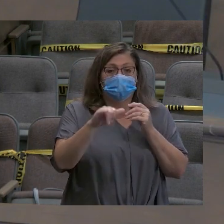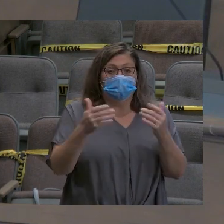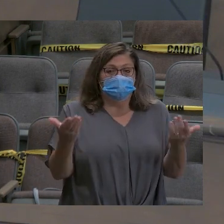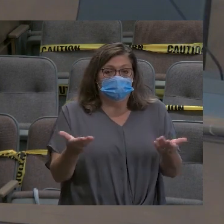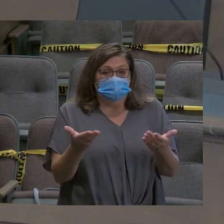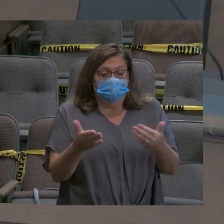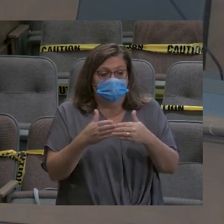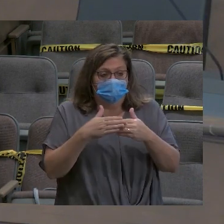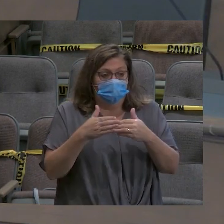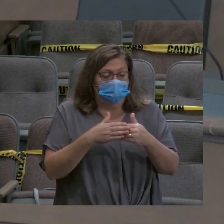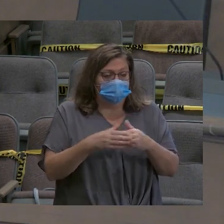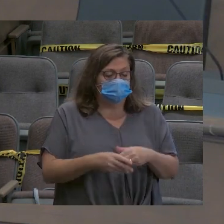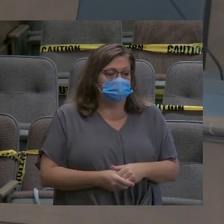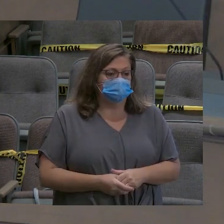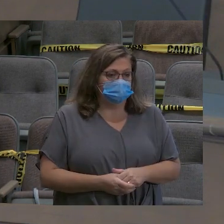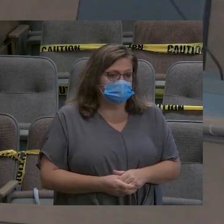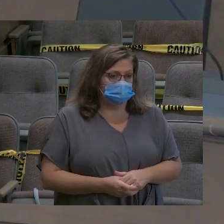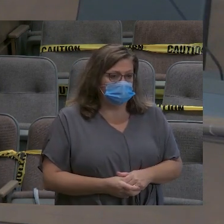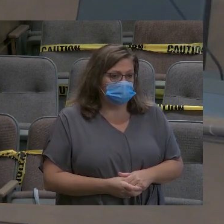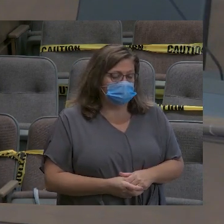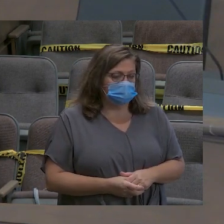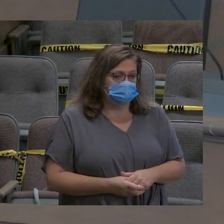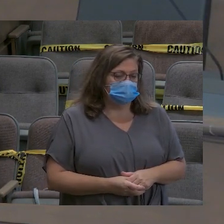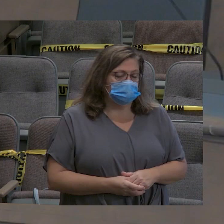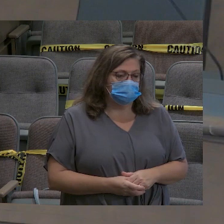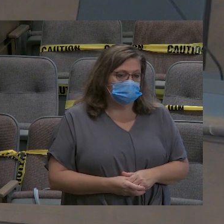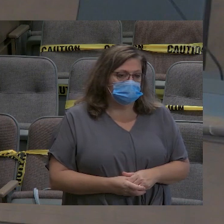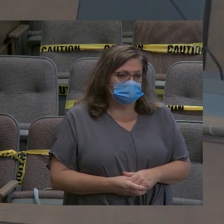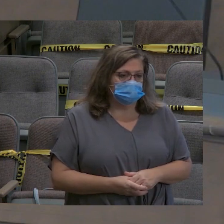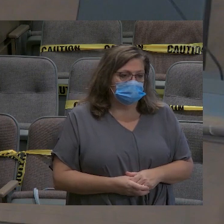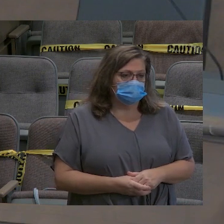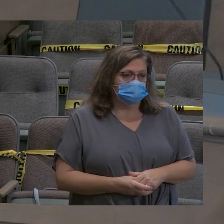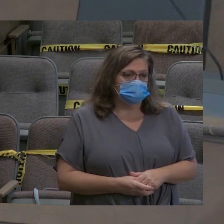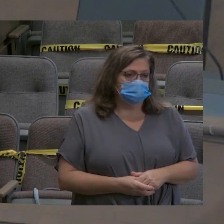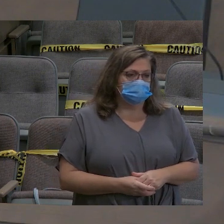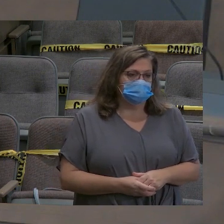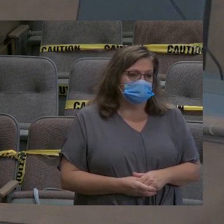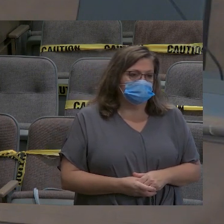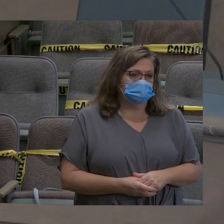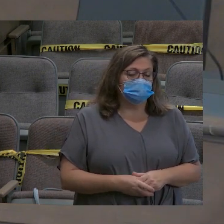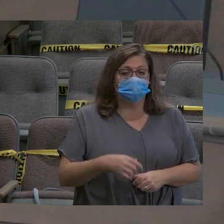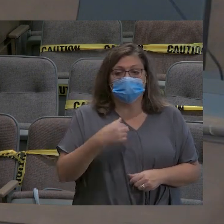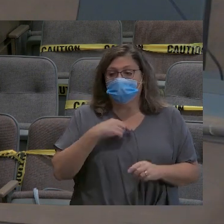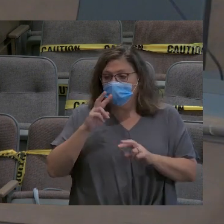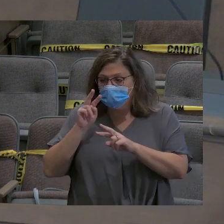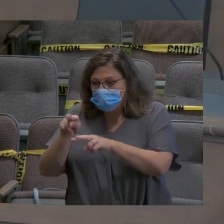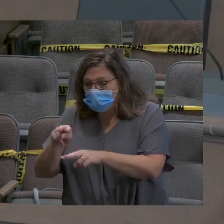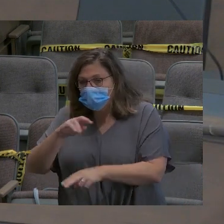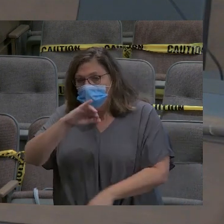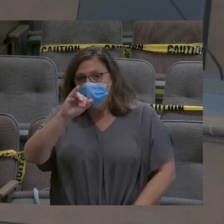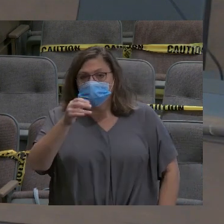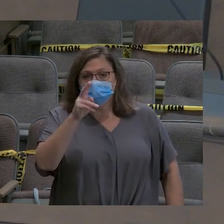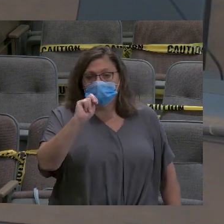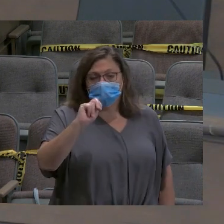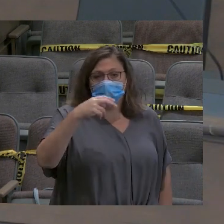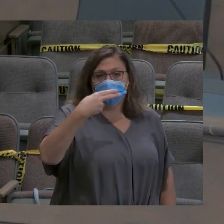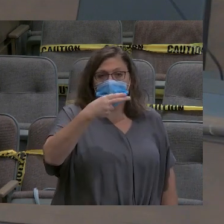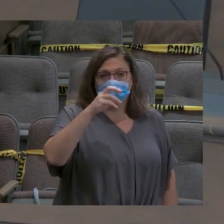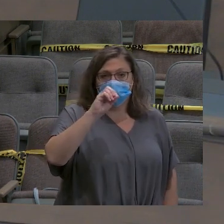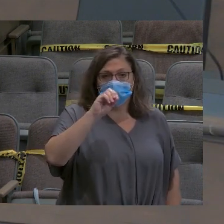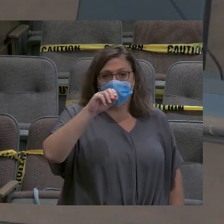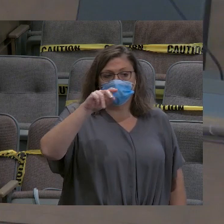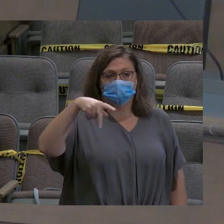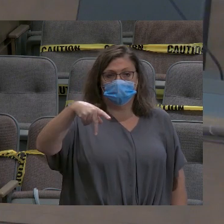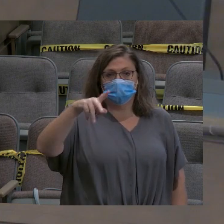I would go into the Johns Hopkins website, and I would encourage everyone to access